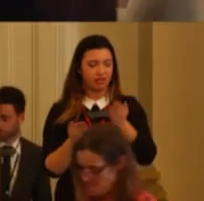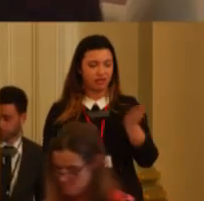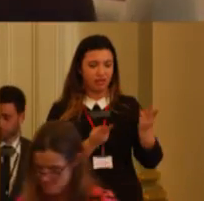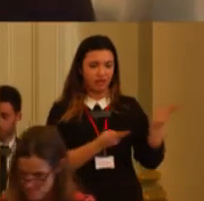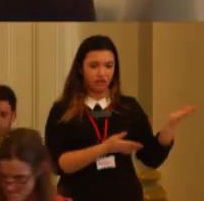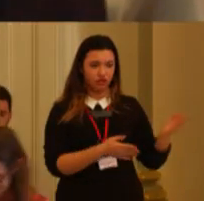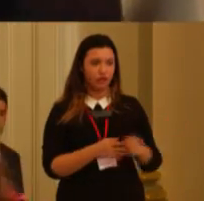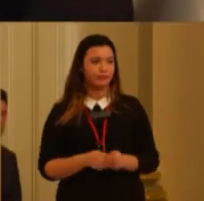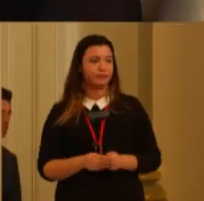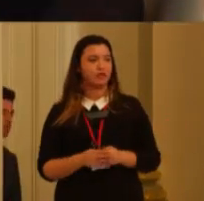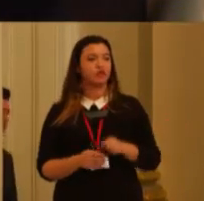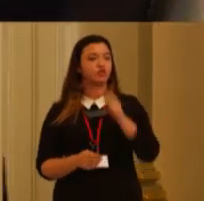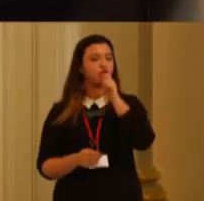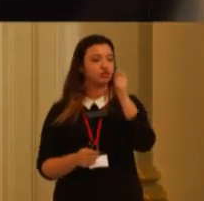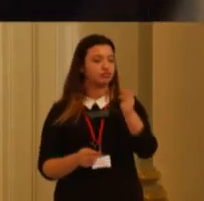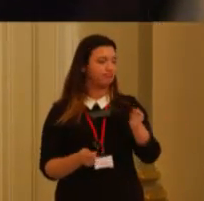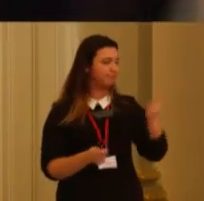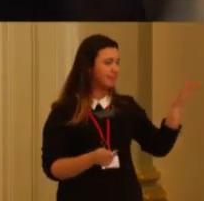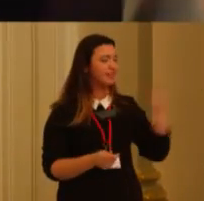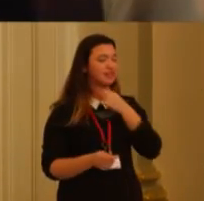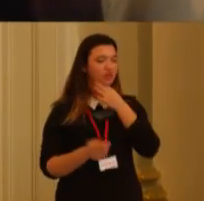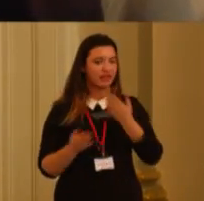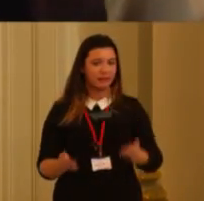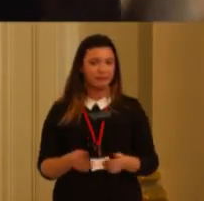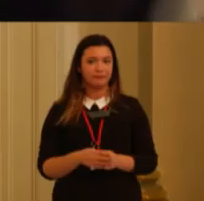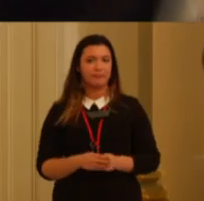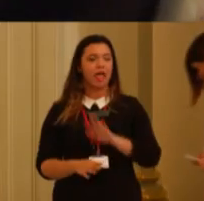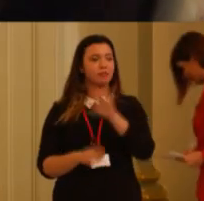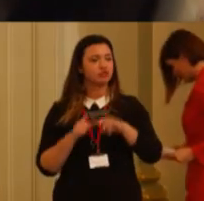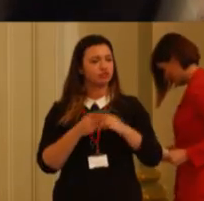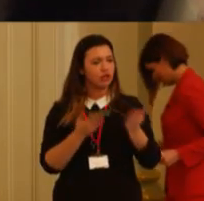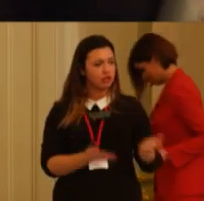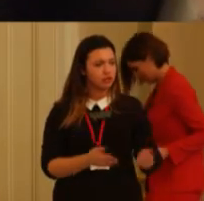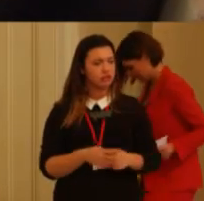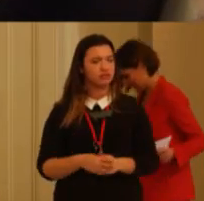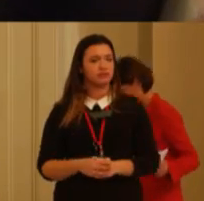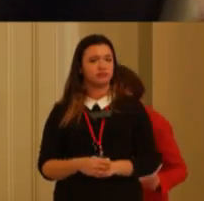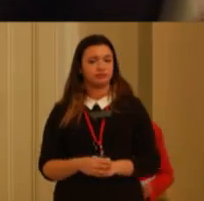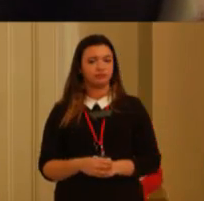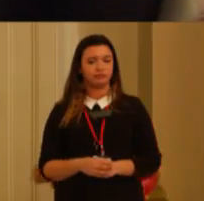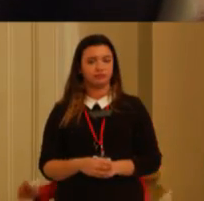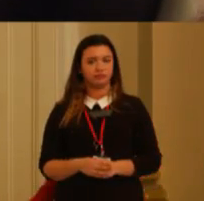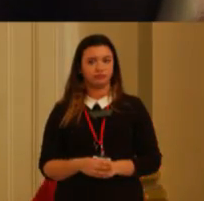from UNDP. And Mr. Çalışkan, the floor is yours. Thank you very much. Welcome all.